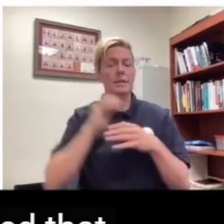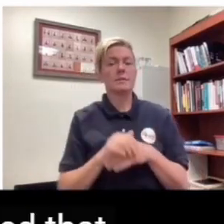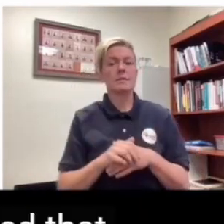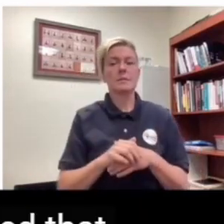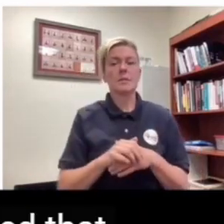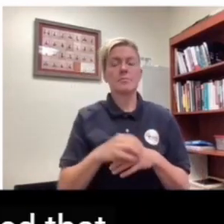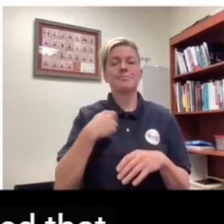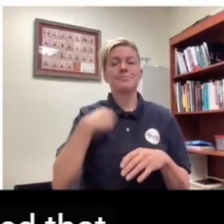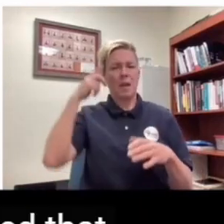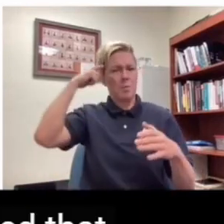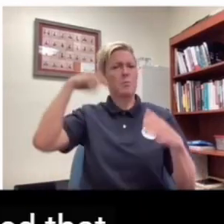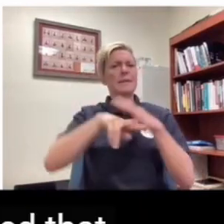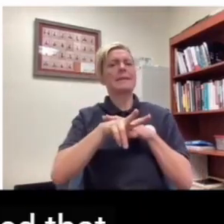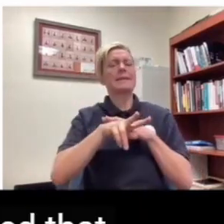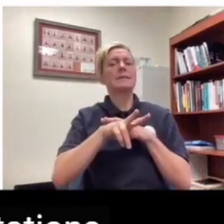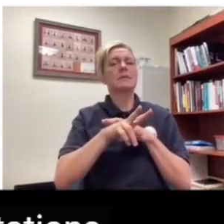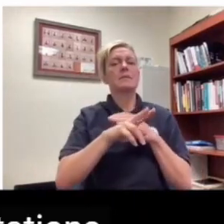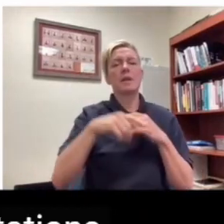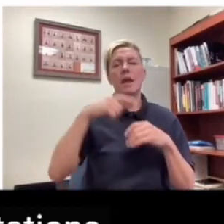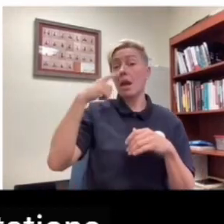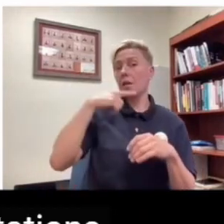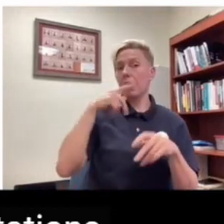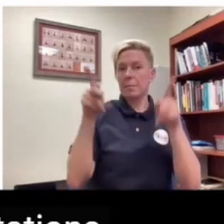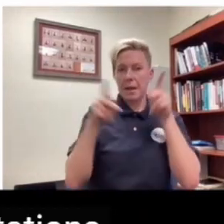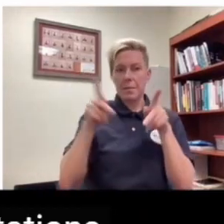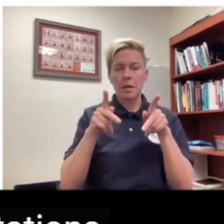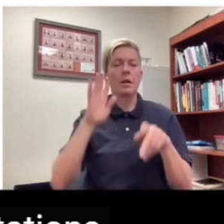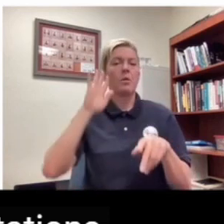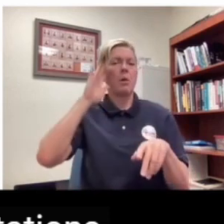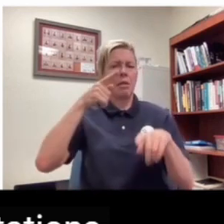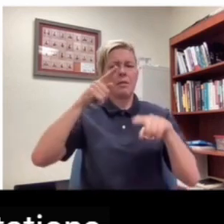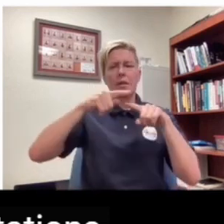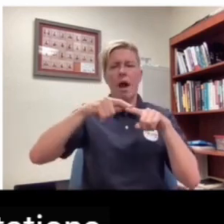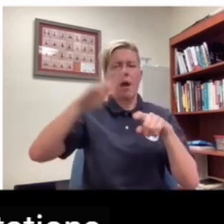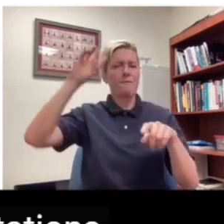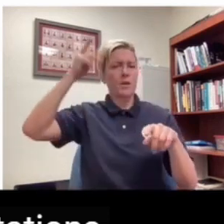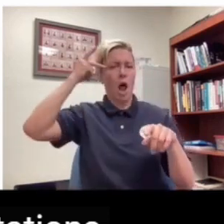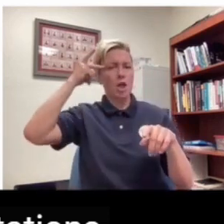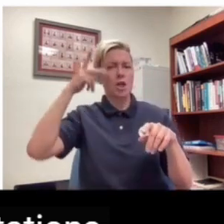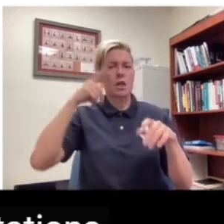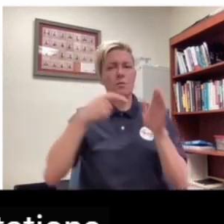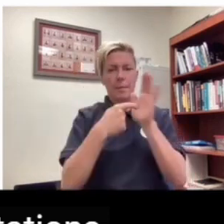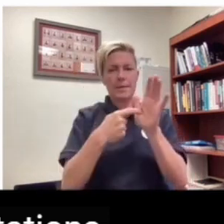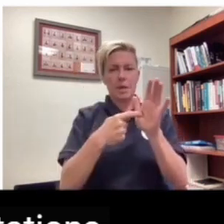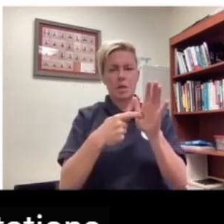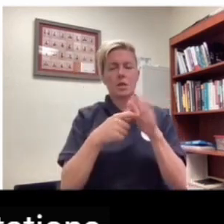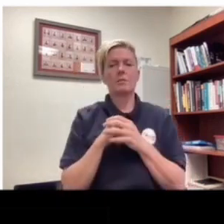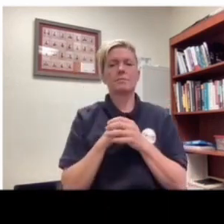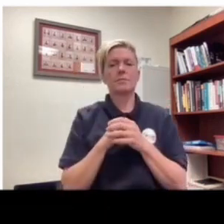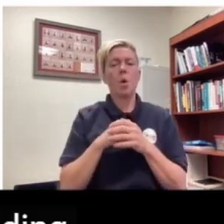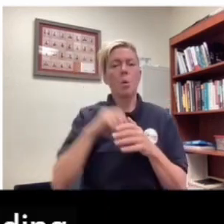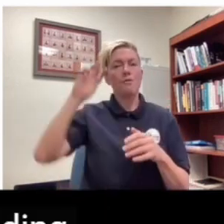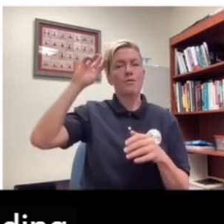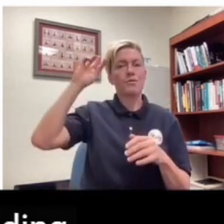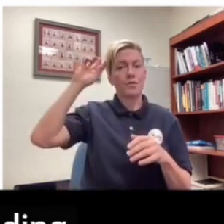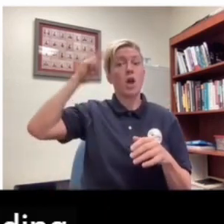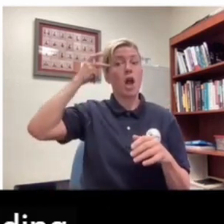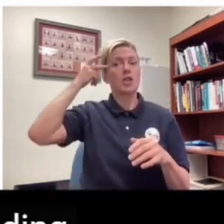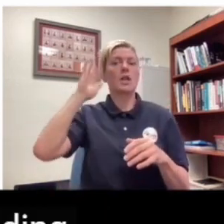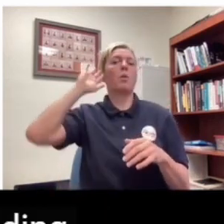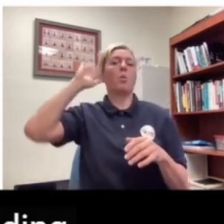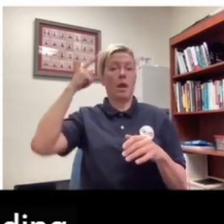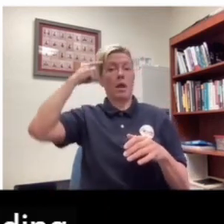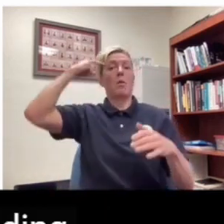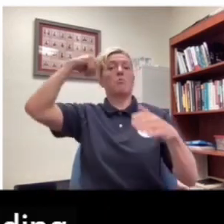Based on this hypothesis, we predicted that a quality of phonological representations will be the